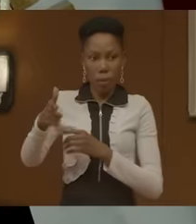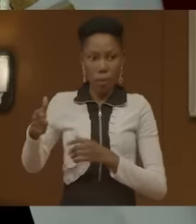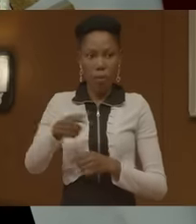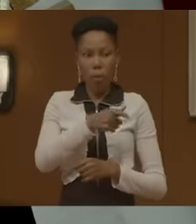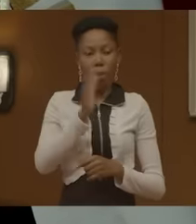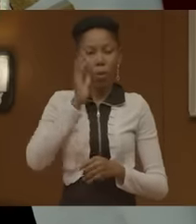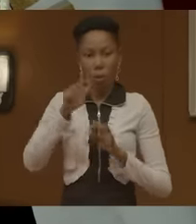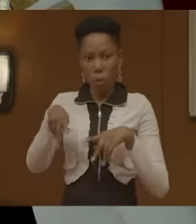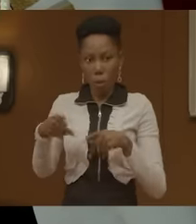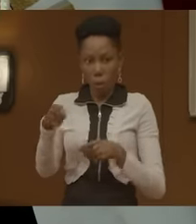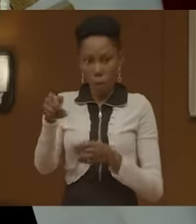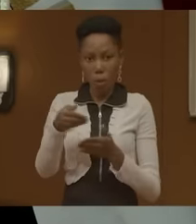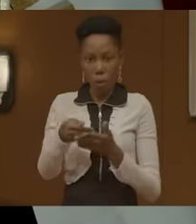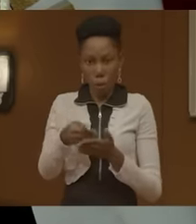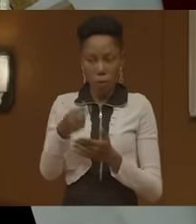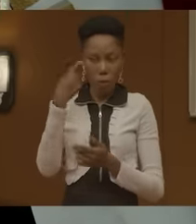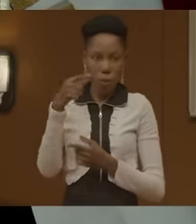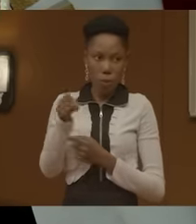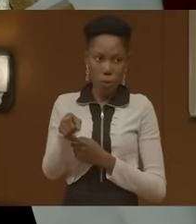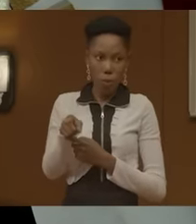you to start with.